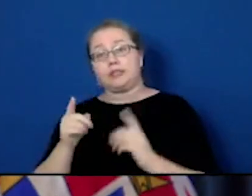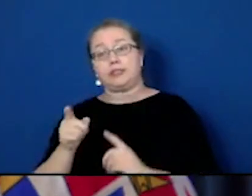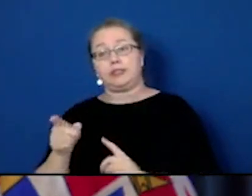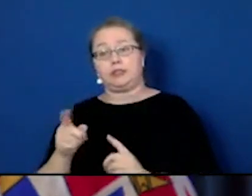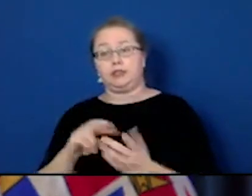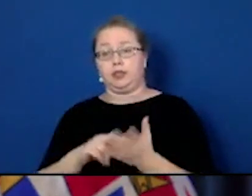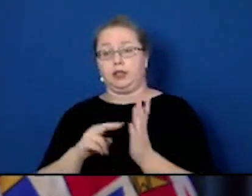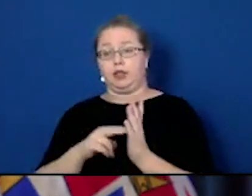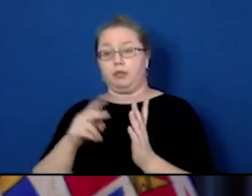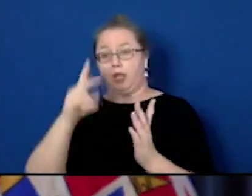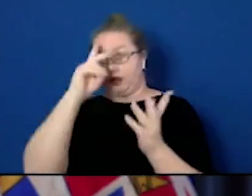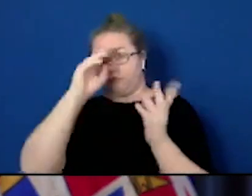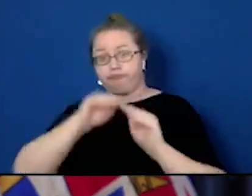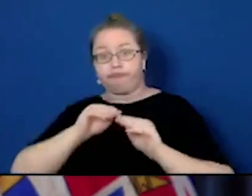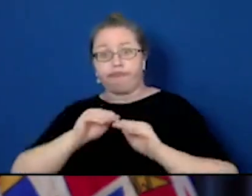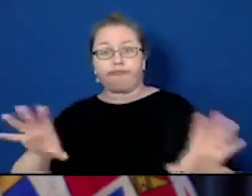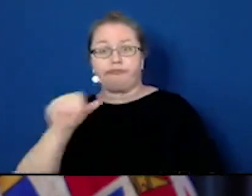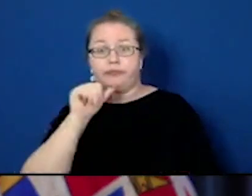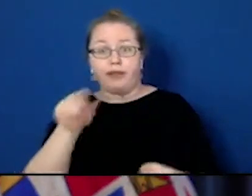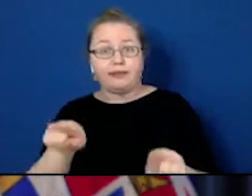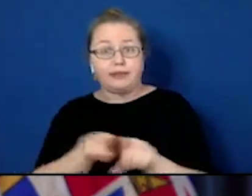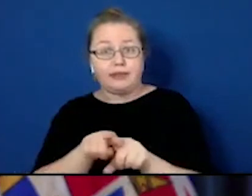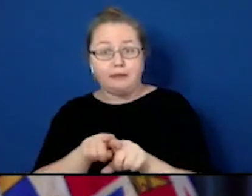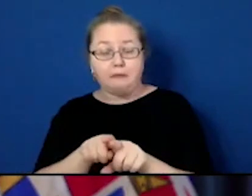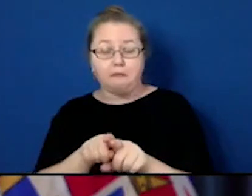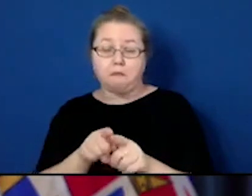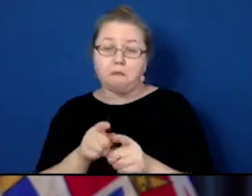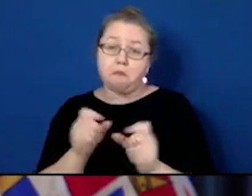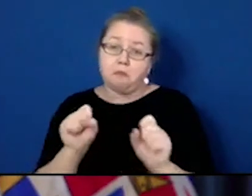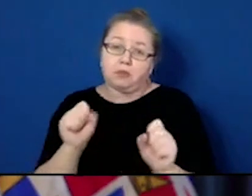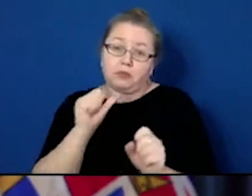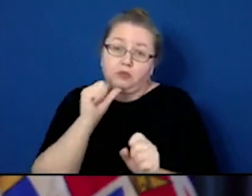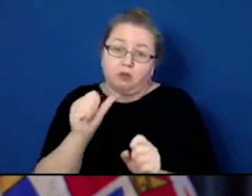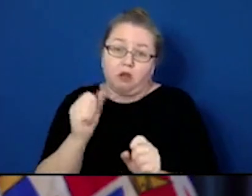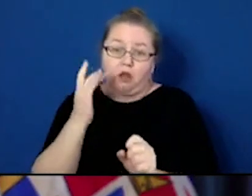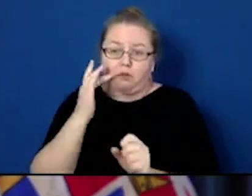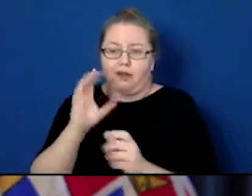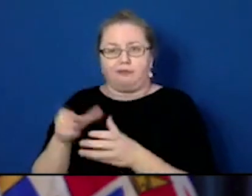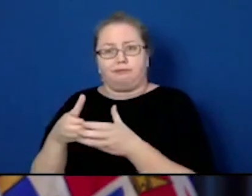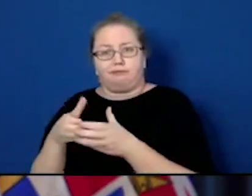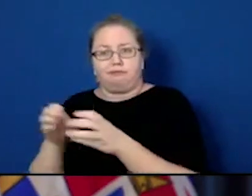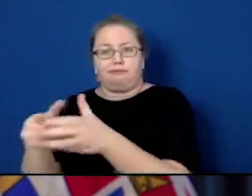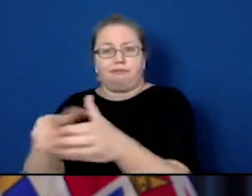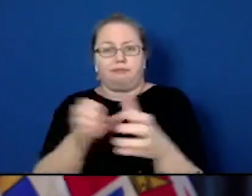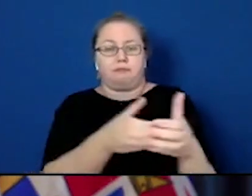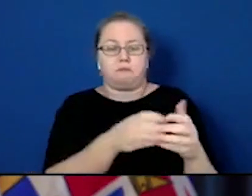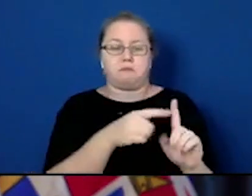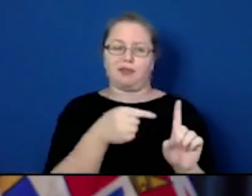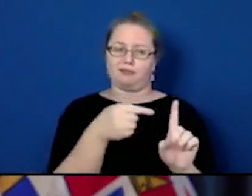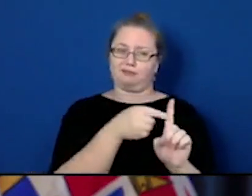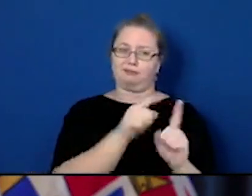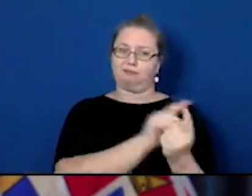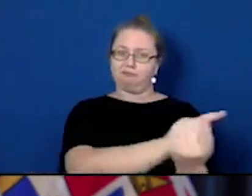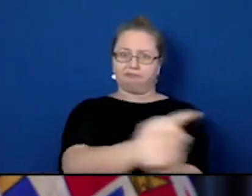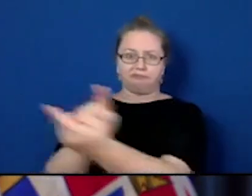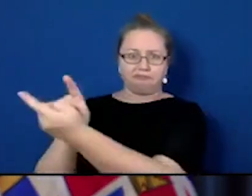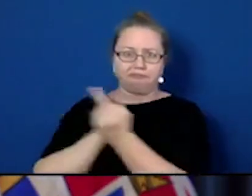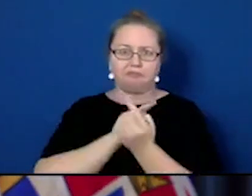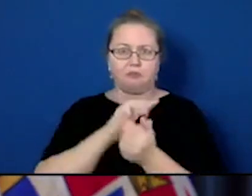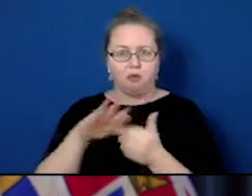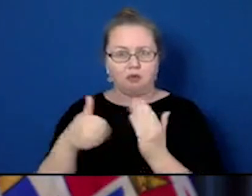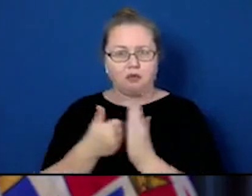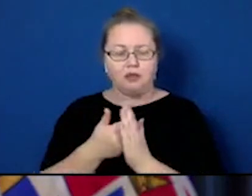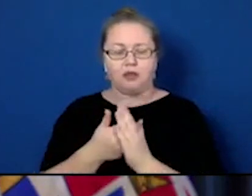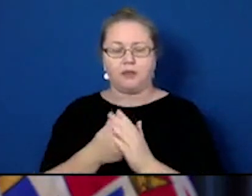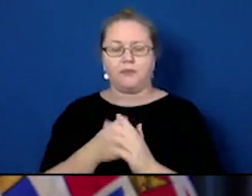maybe it wouldn't have spread that much. But the challenge we have is those opportunities for us unknowingly to bring it